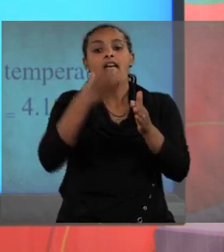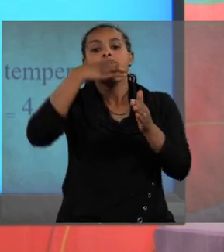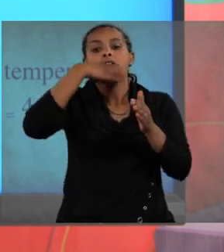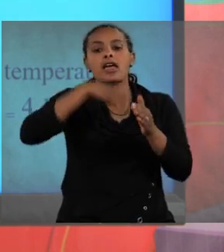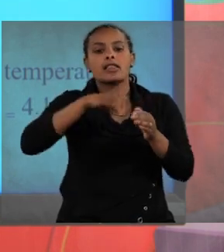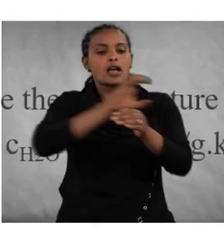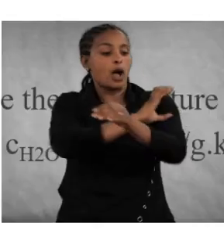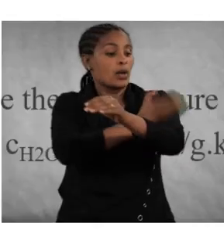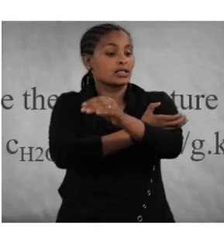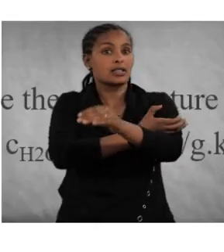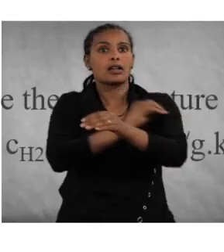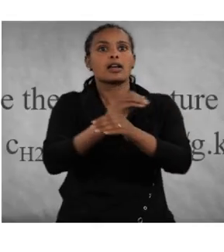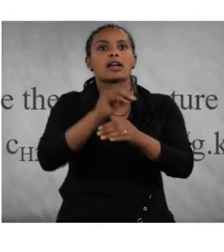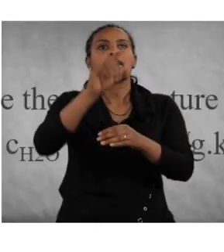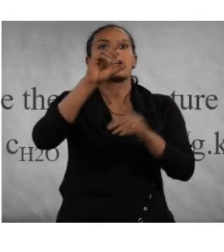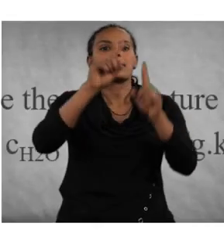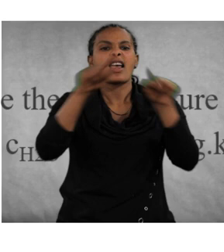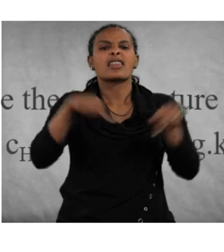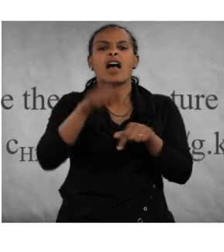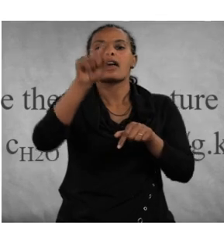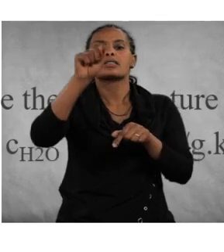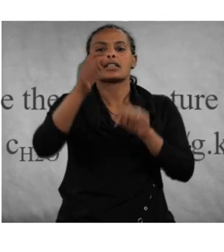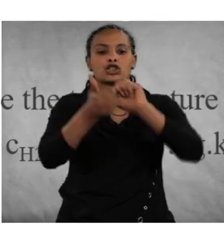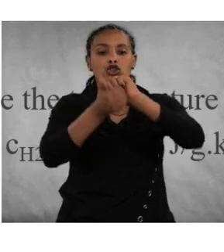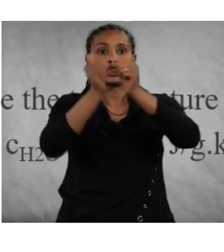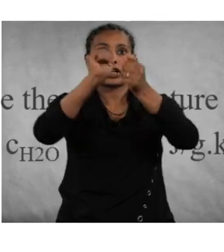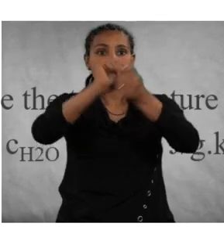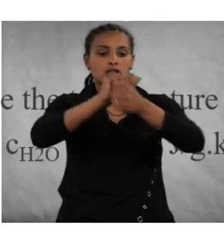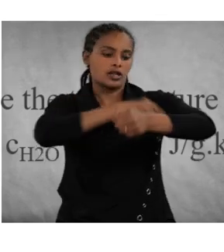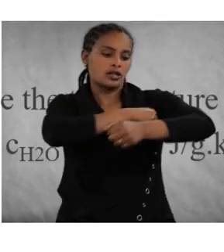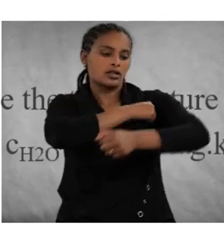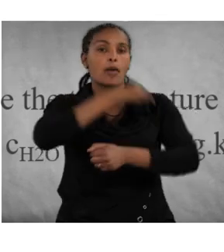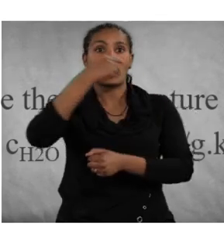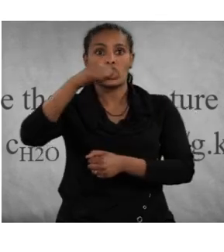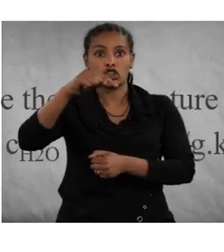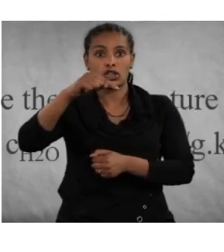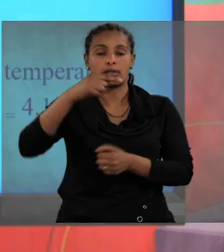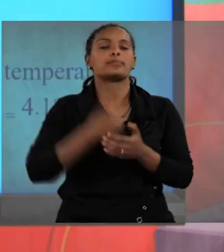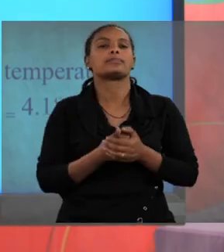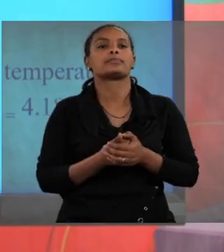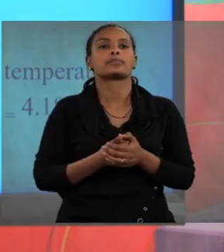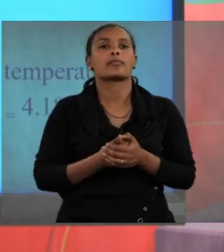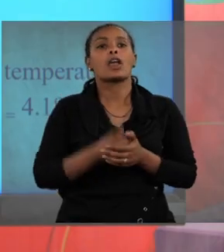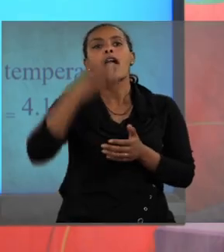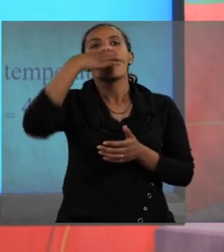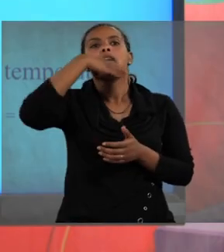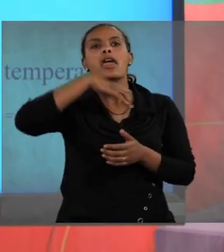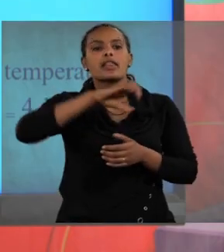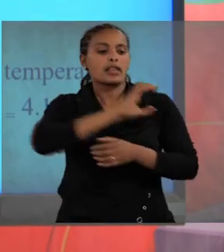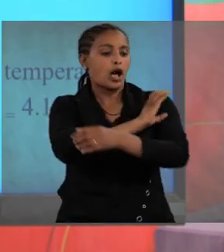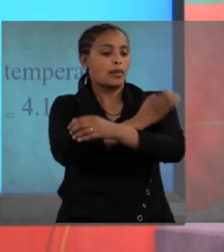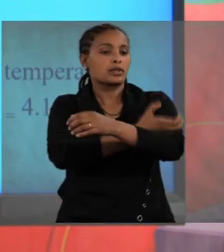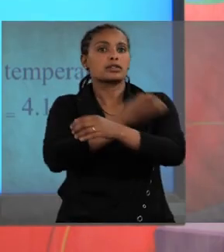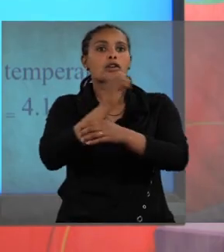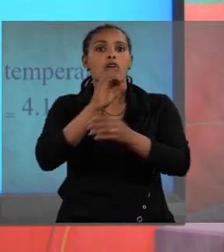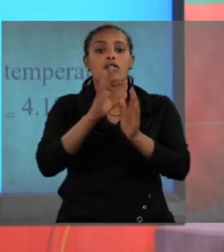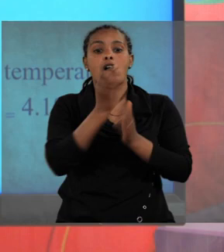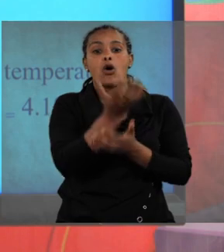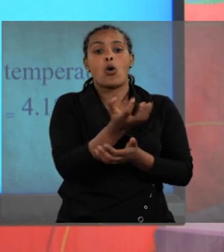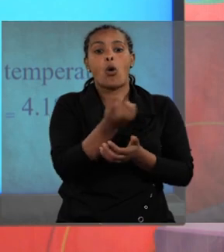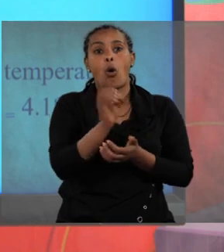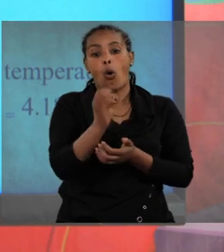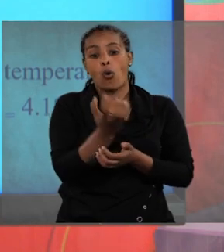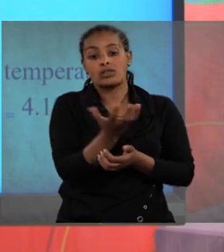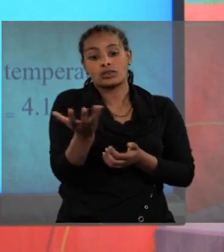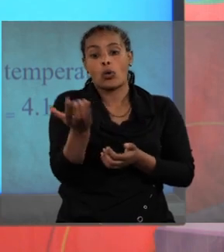capacity, and delta T is change in temperature. Heat capacity of an object or